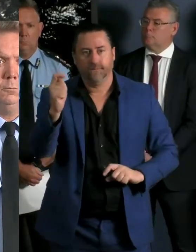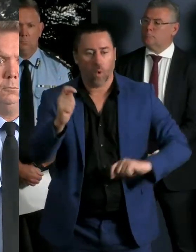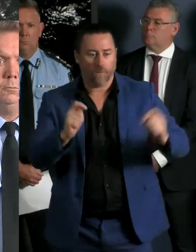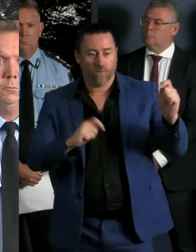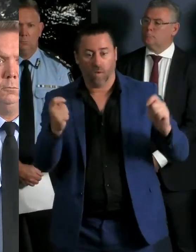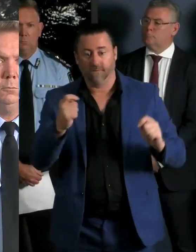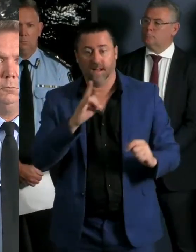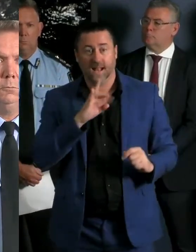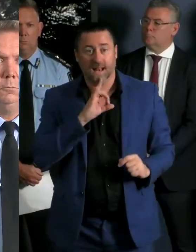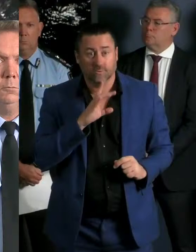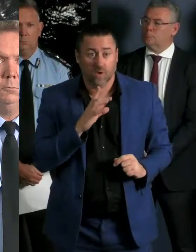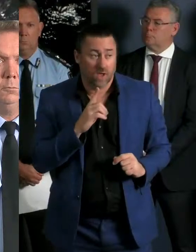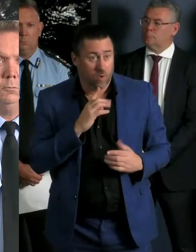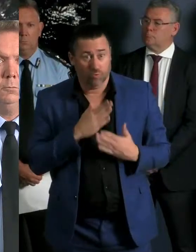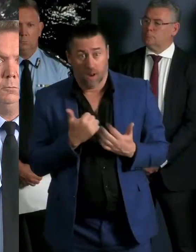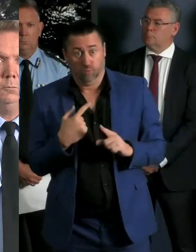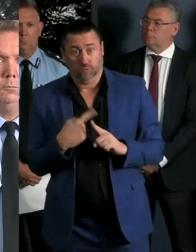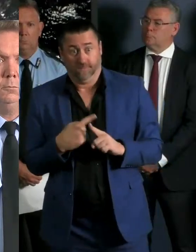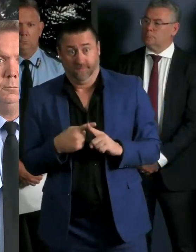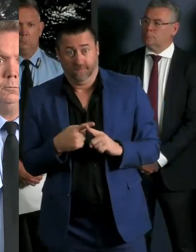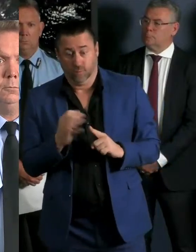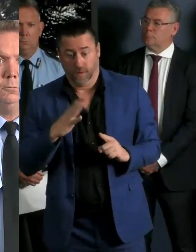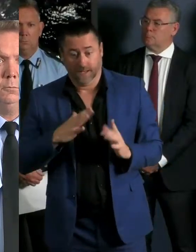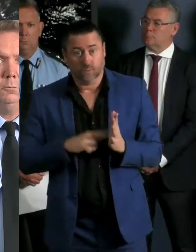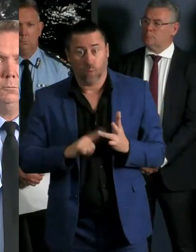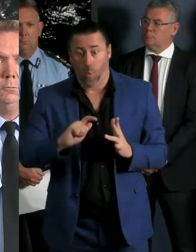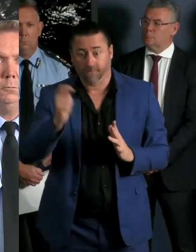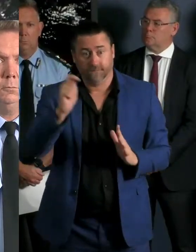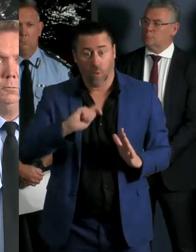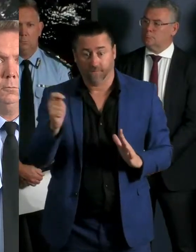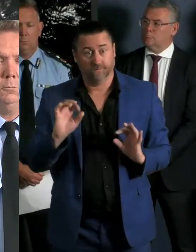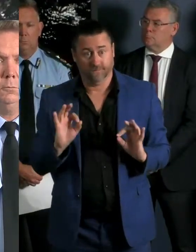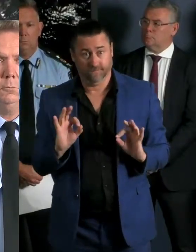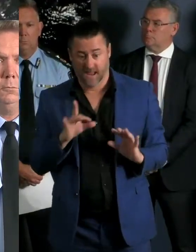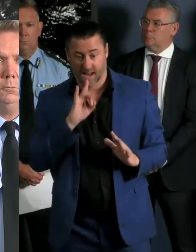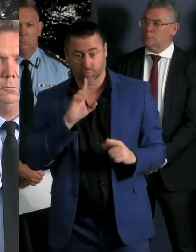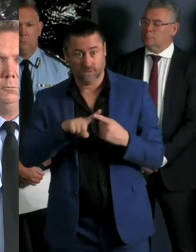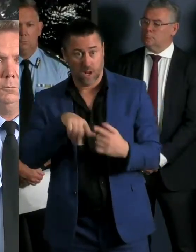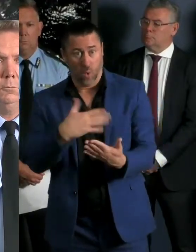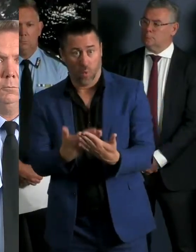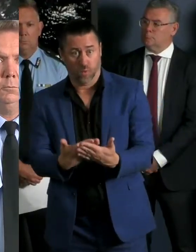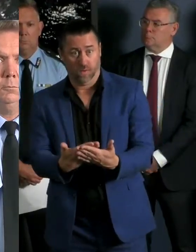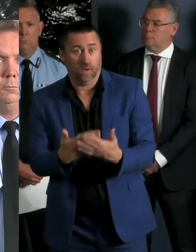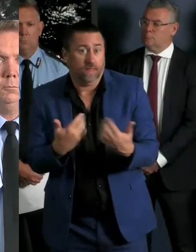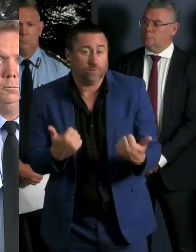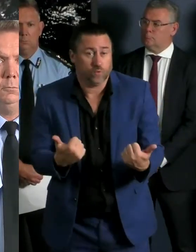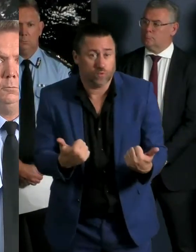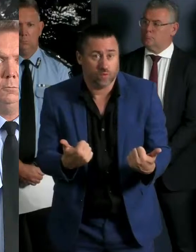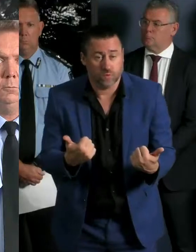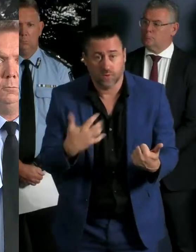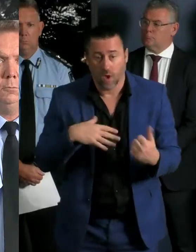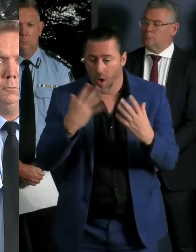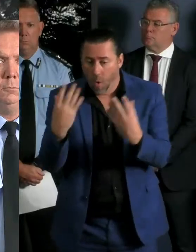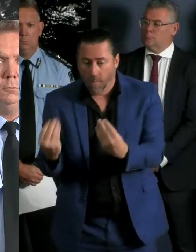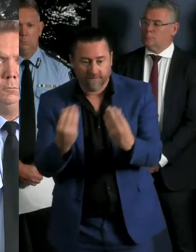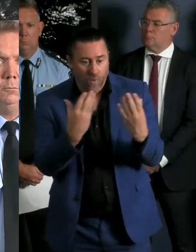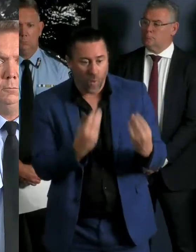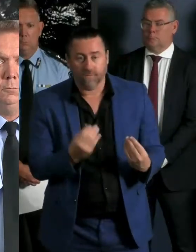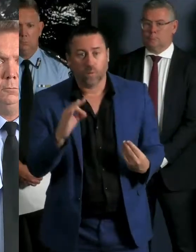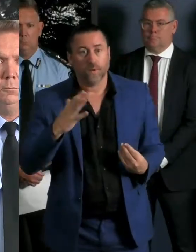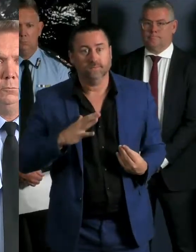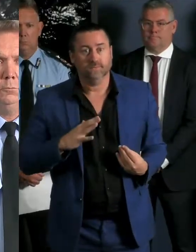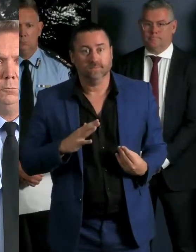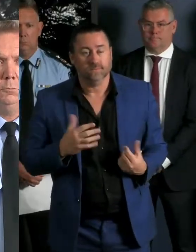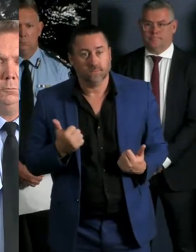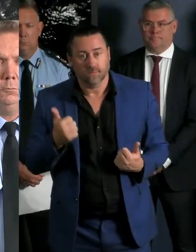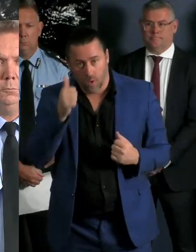of good news out of this event that we didn't need to do that. So we didn't need to proactively de-energise because of the